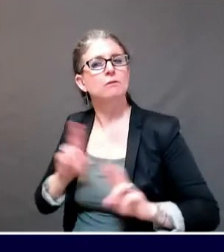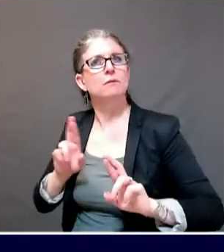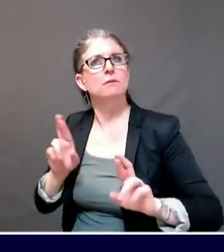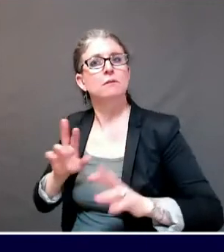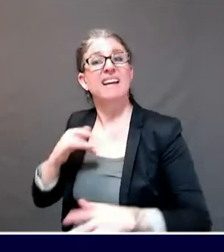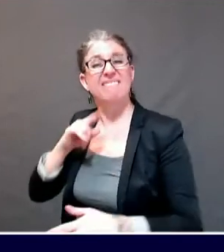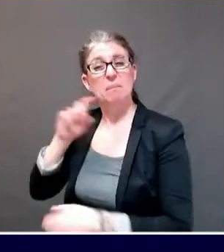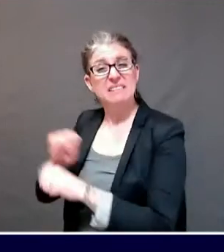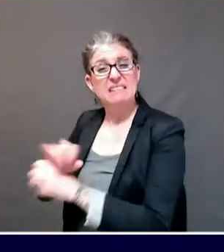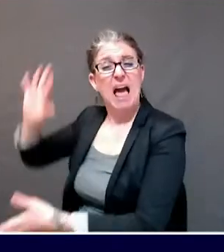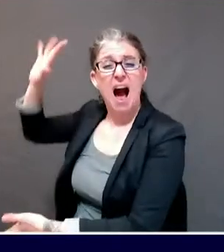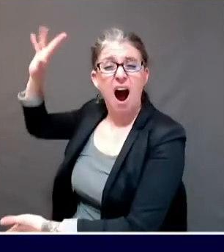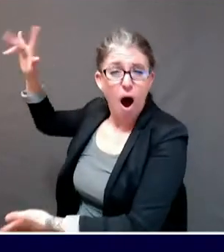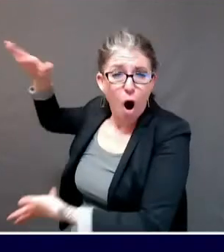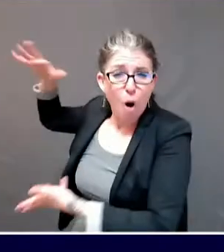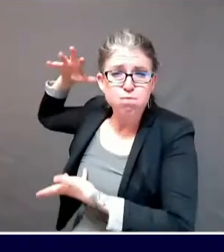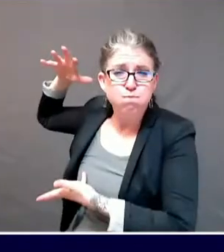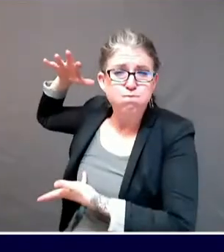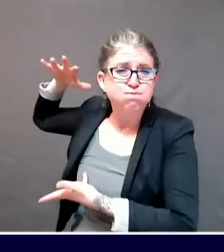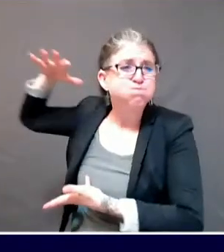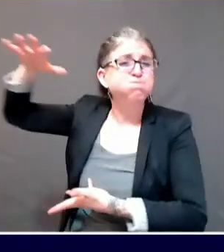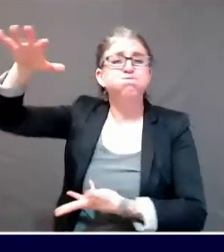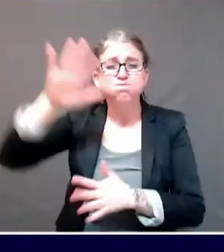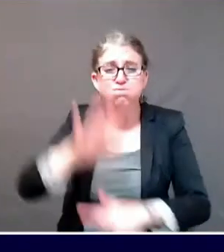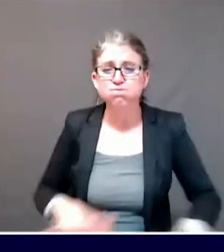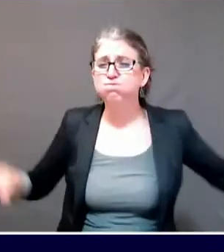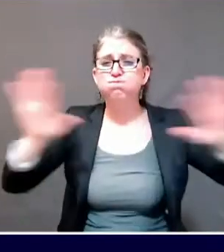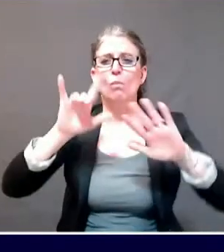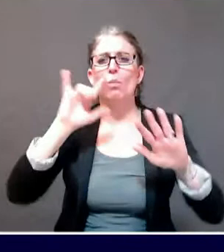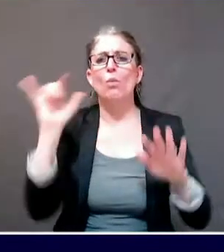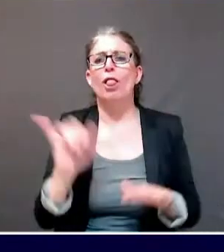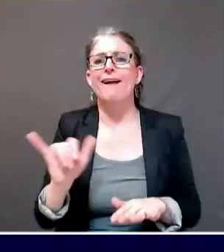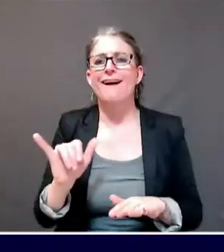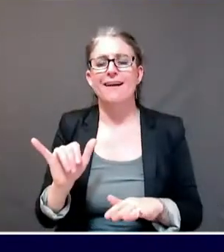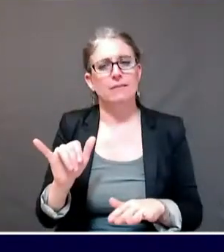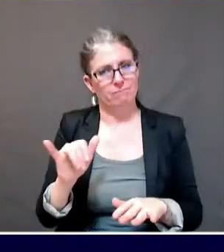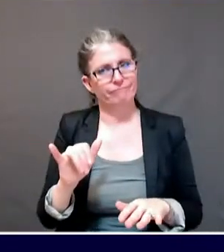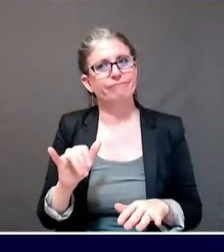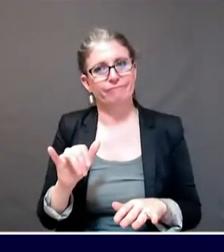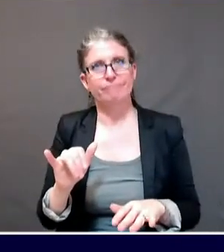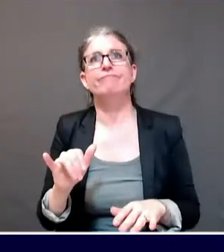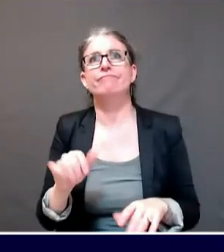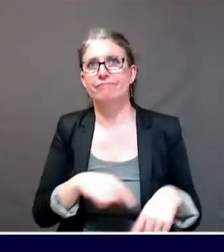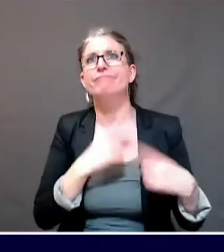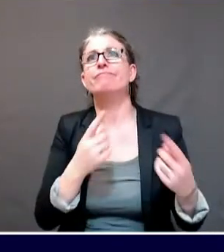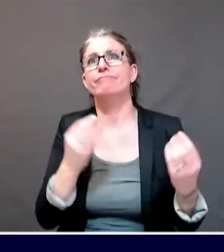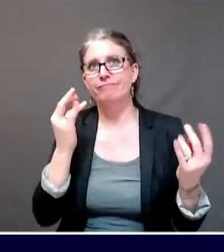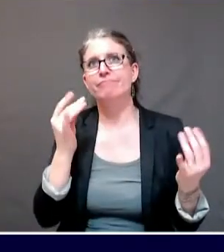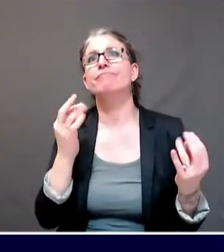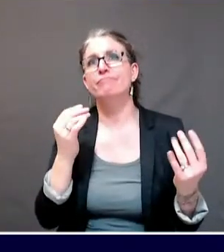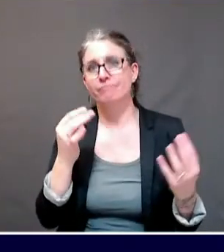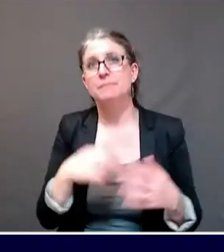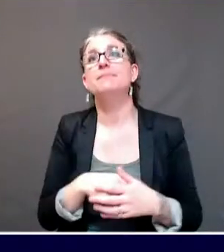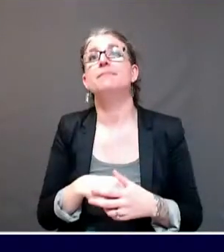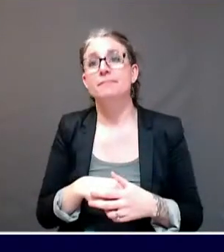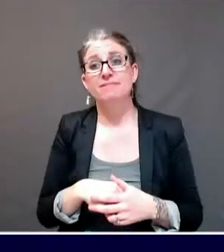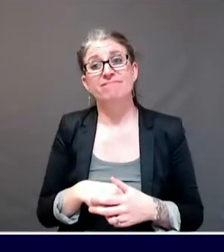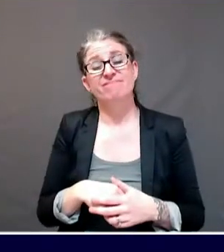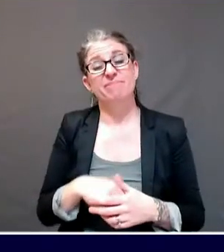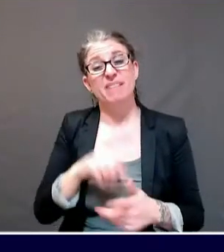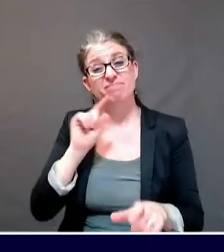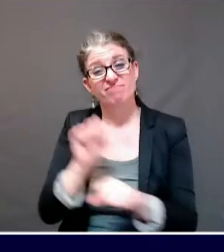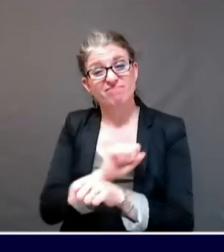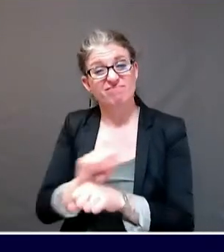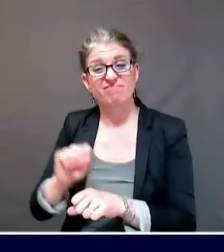are supply constrained, and as a result, the vaccine is a precious resource. But what does it mean to not be